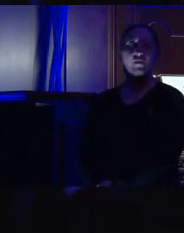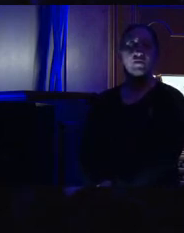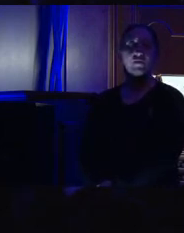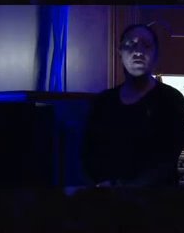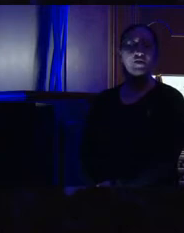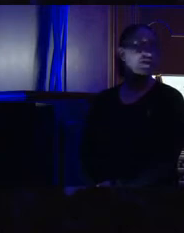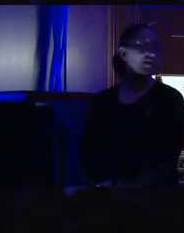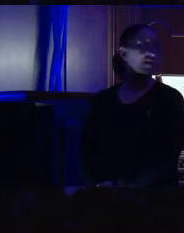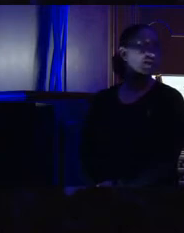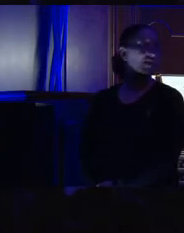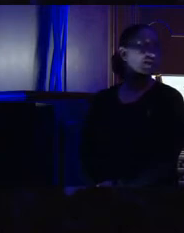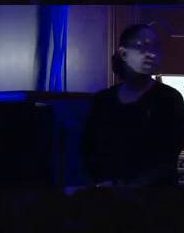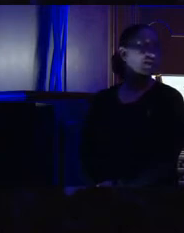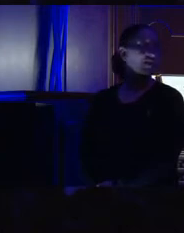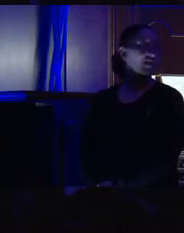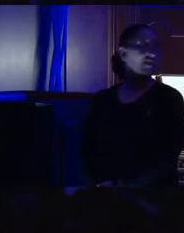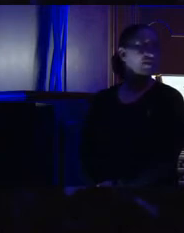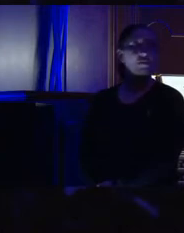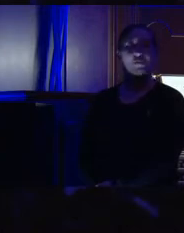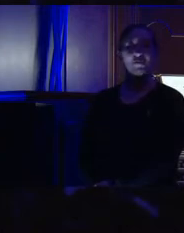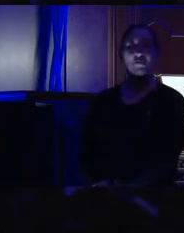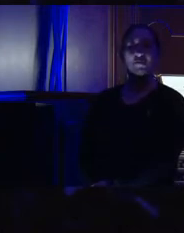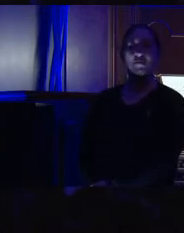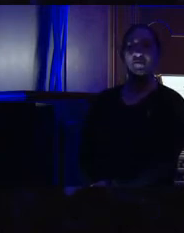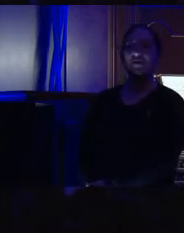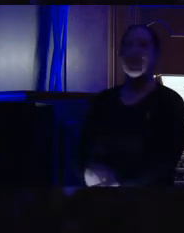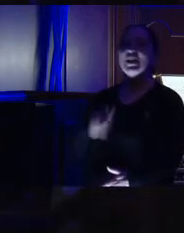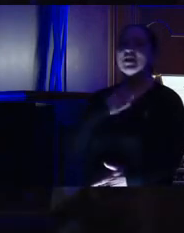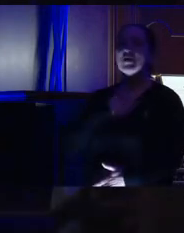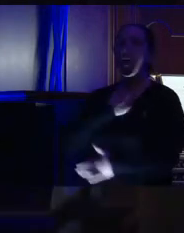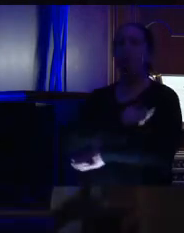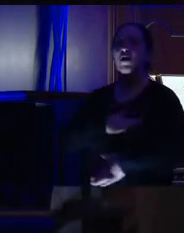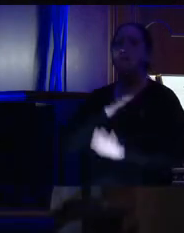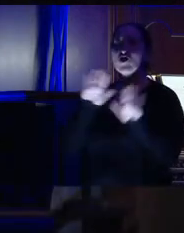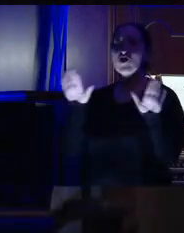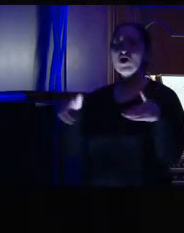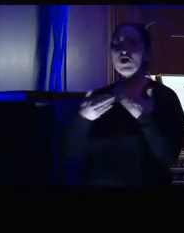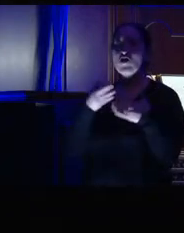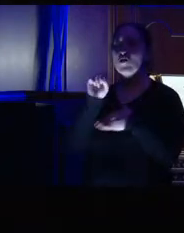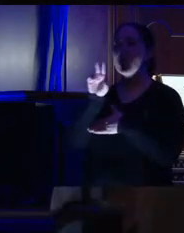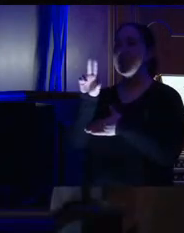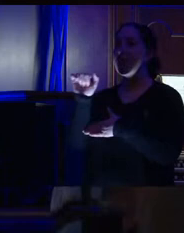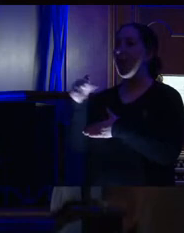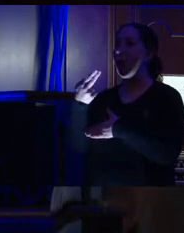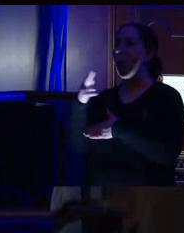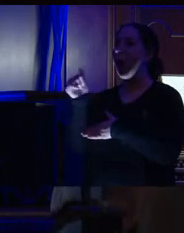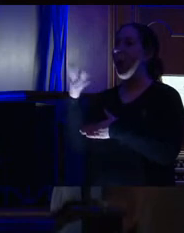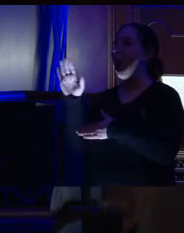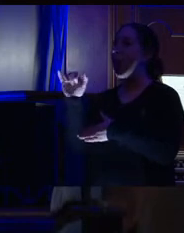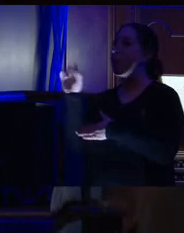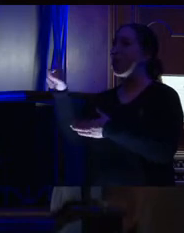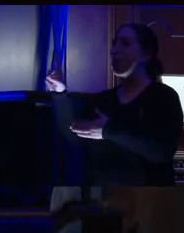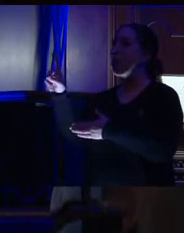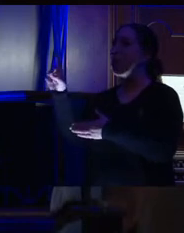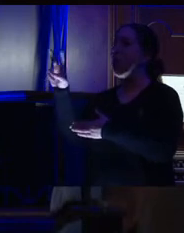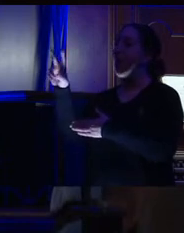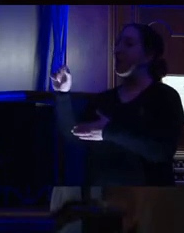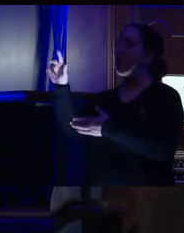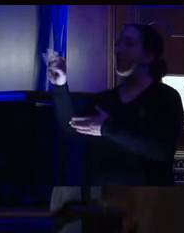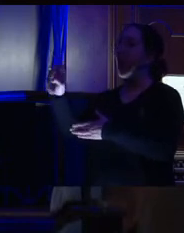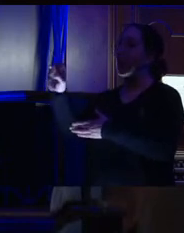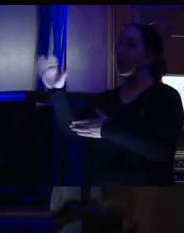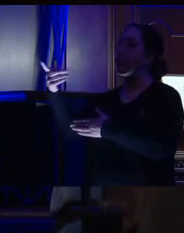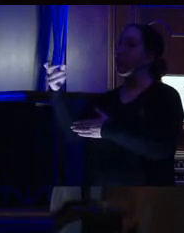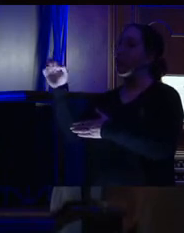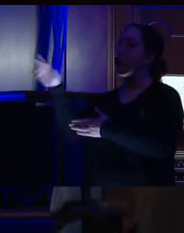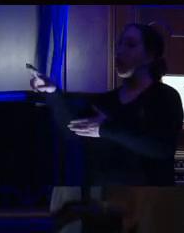This great event is not yet over. It's my pleasure to introduce Sarah Hubbard, our Vice Chair of the University of